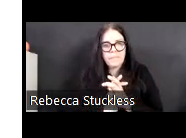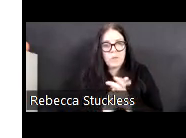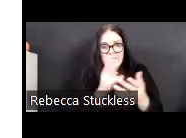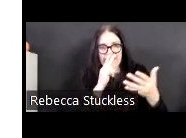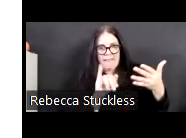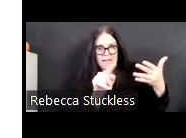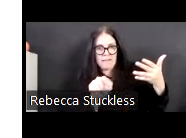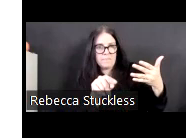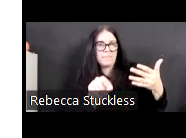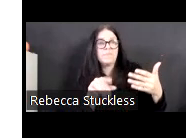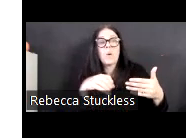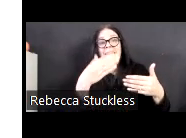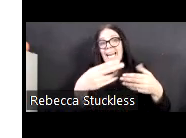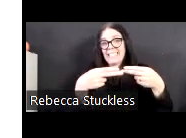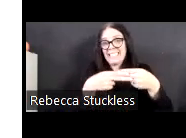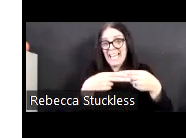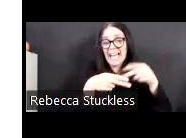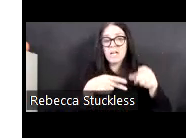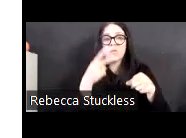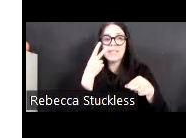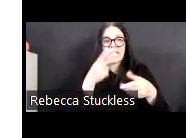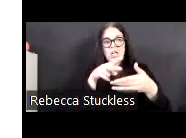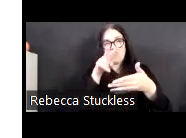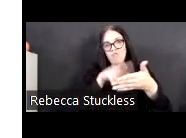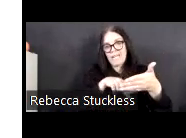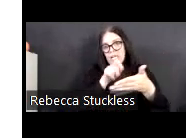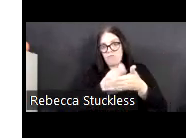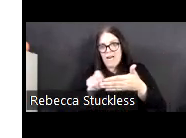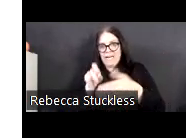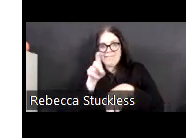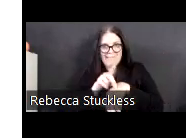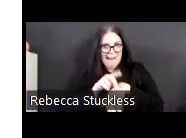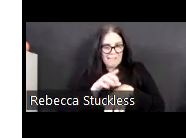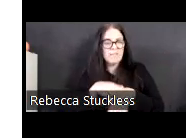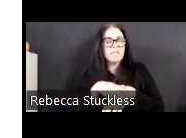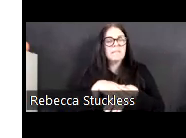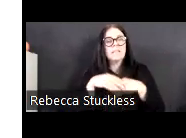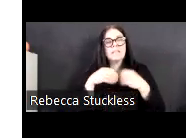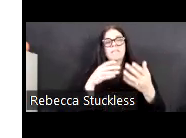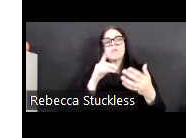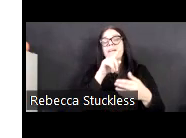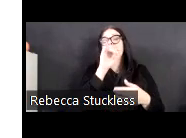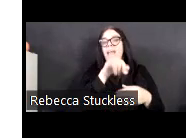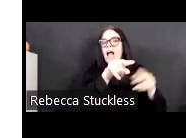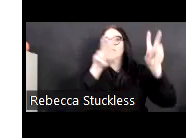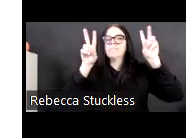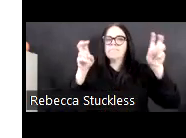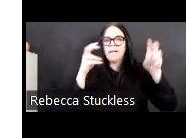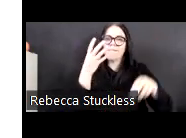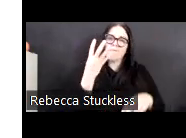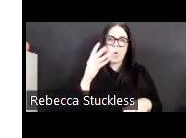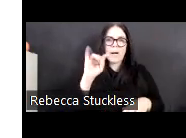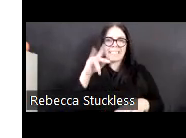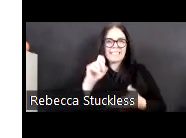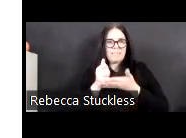So in the next slide, you're going to see the reading and writing task, and I'm just going to read it. It's 4 tips to help you achieve your